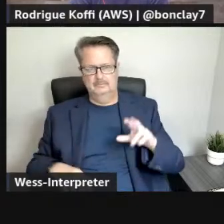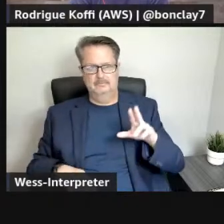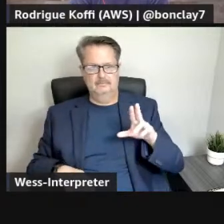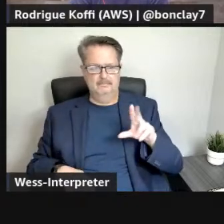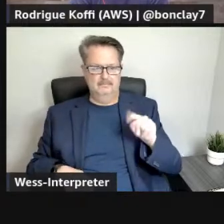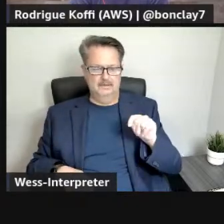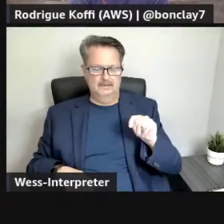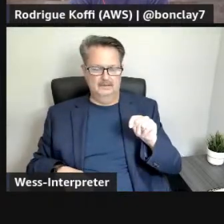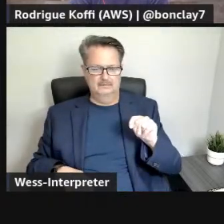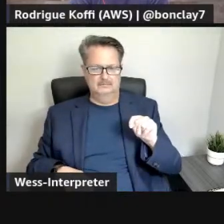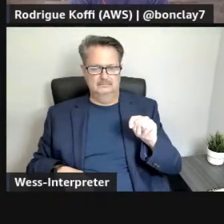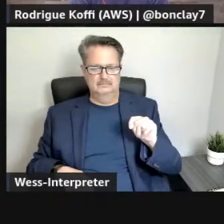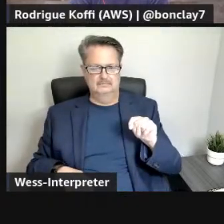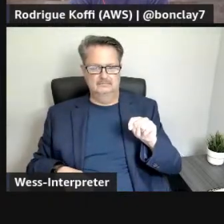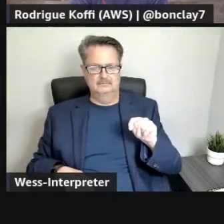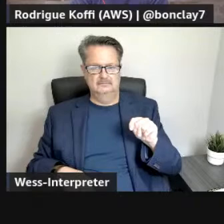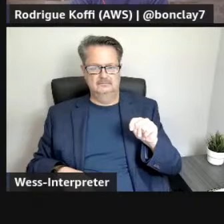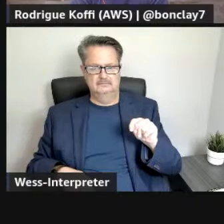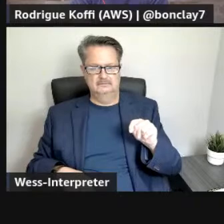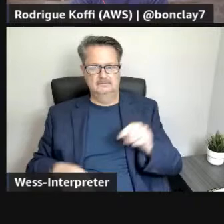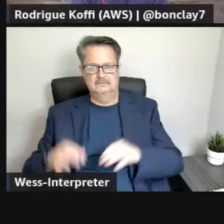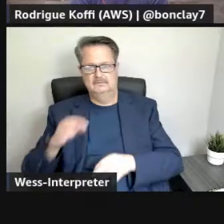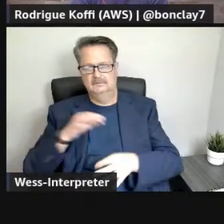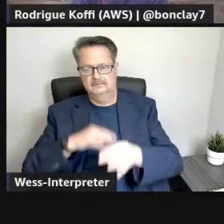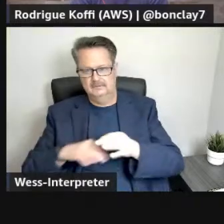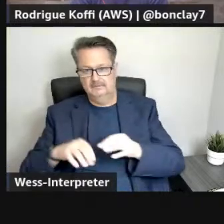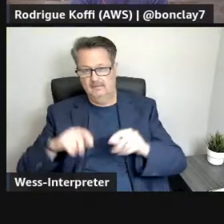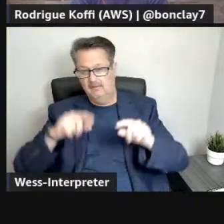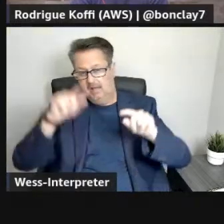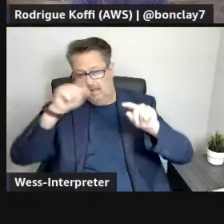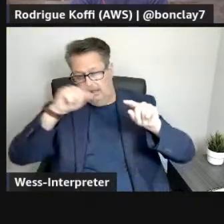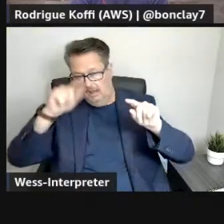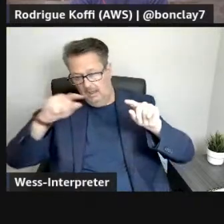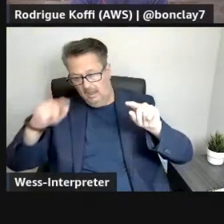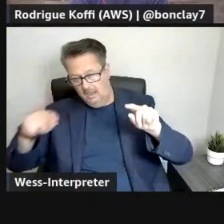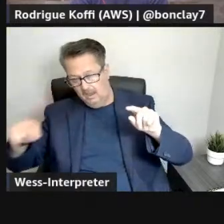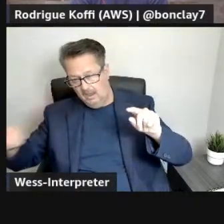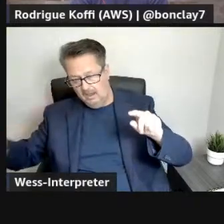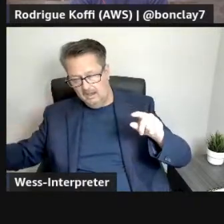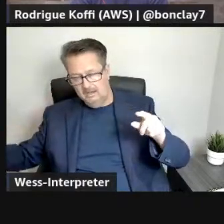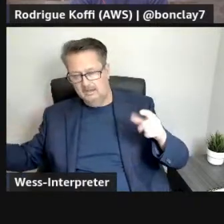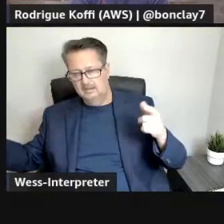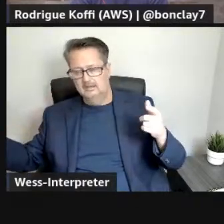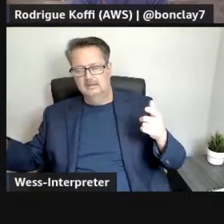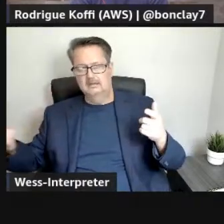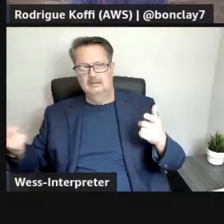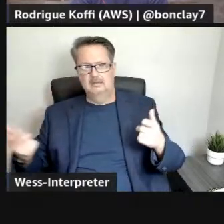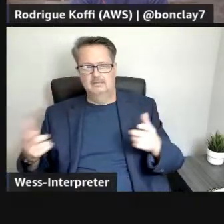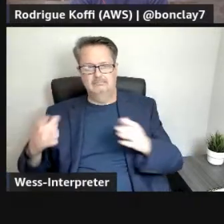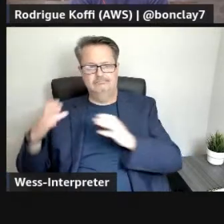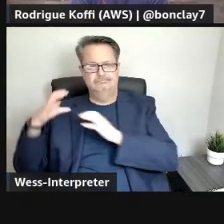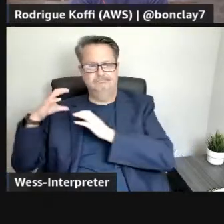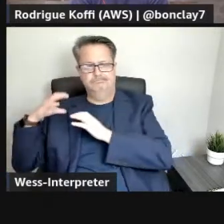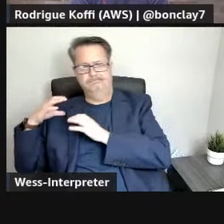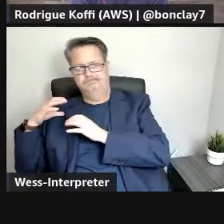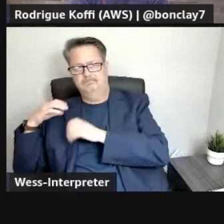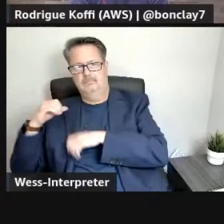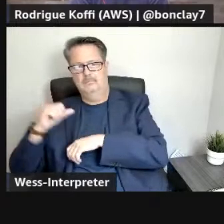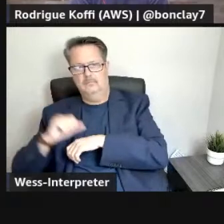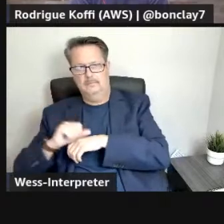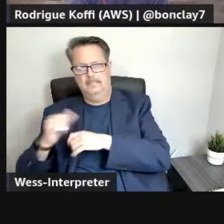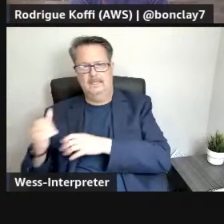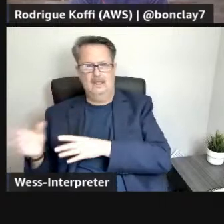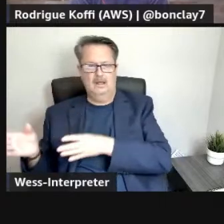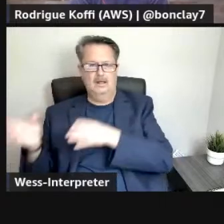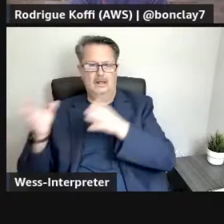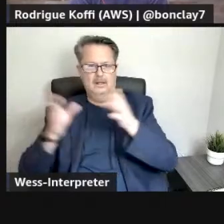rather than having to do that configuration in every single collector that is deployed in the workload environment. Now let's take a look